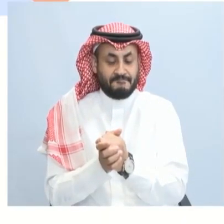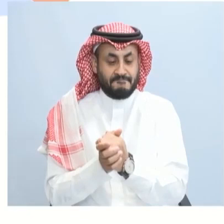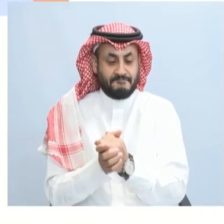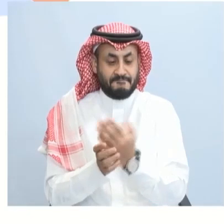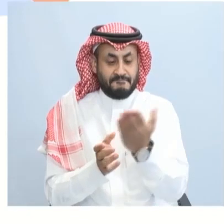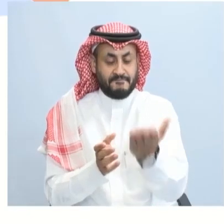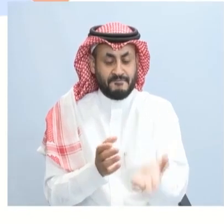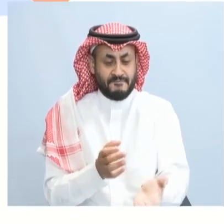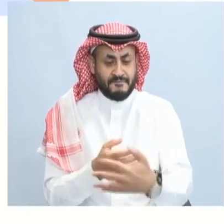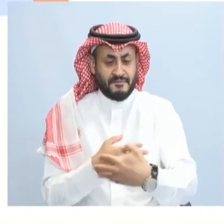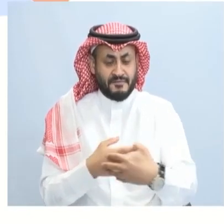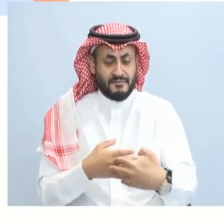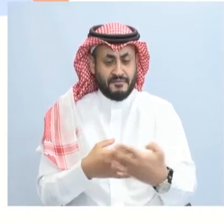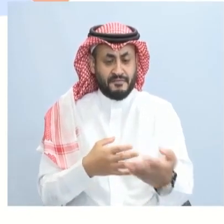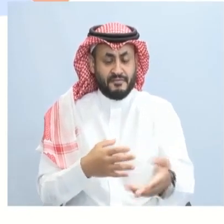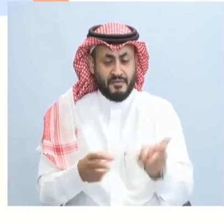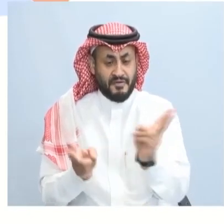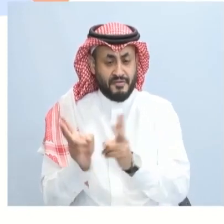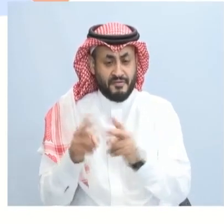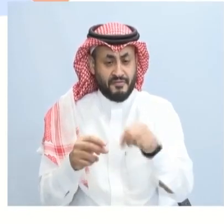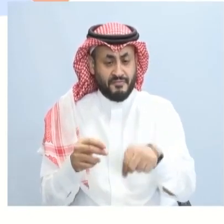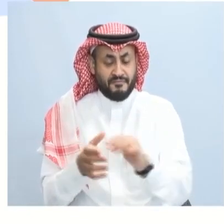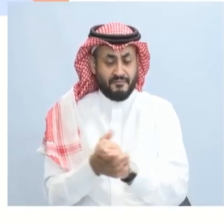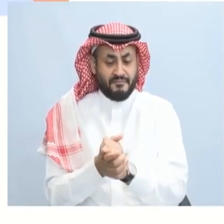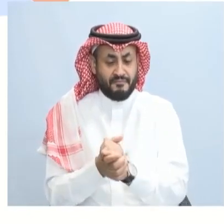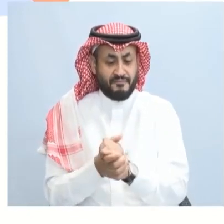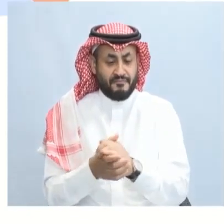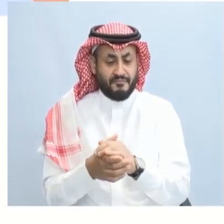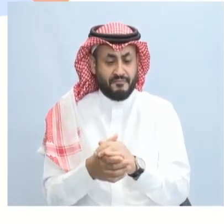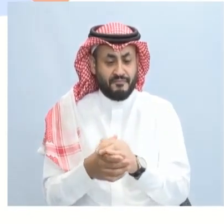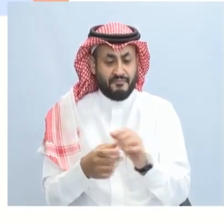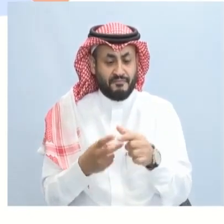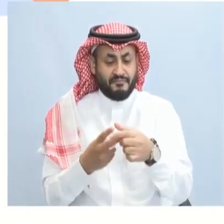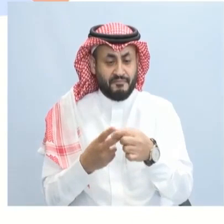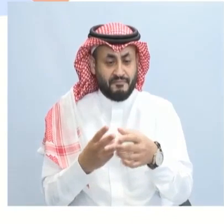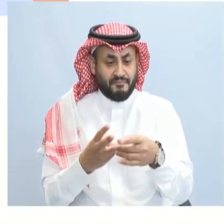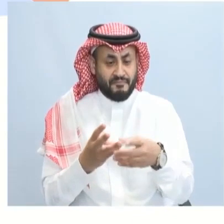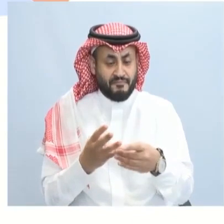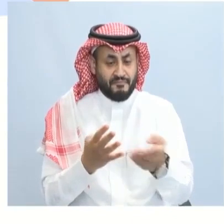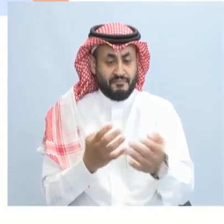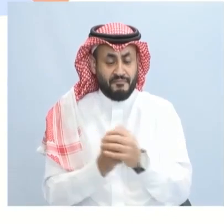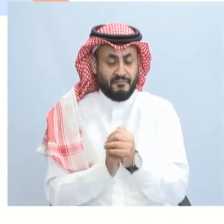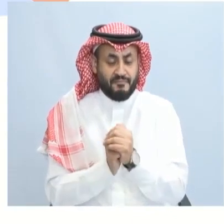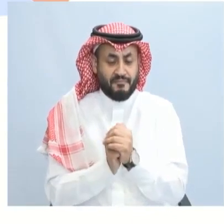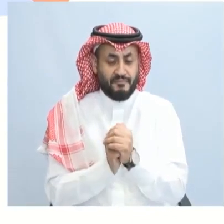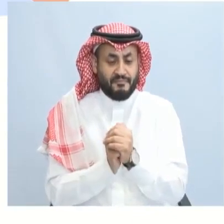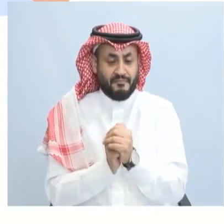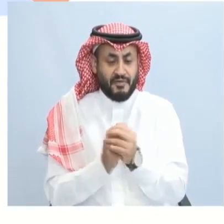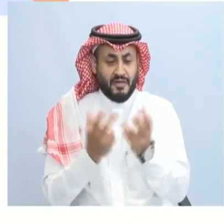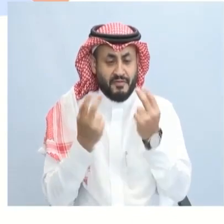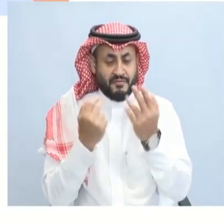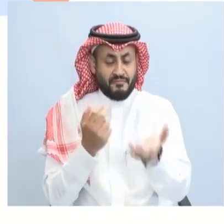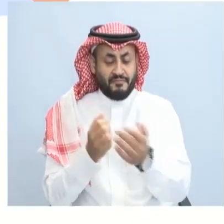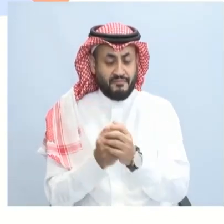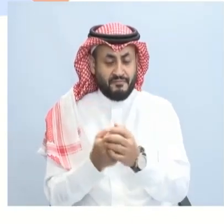what we are going to take in our conversation lesson. So we are going to start with the objectives here. Number one, to